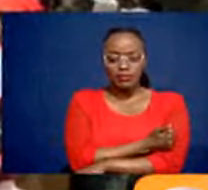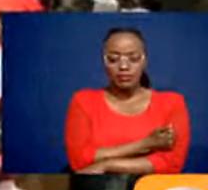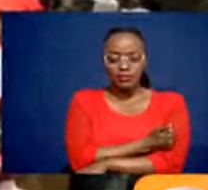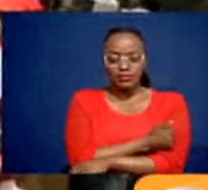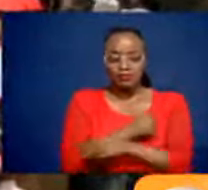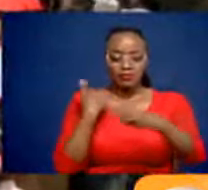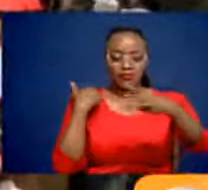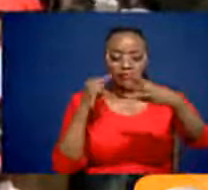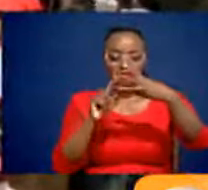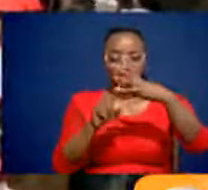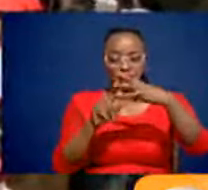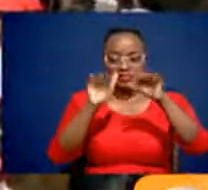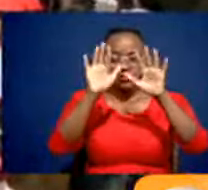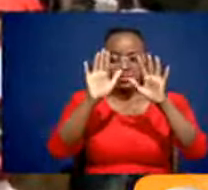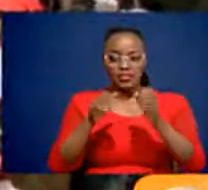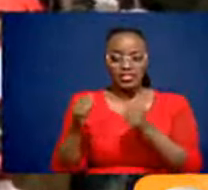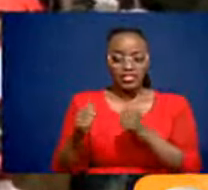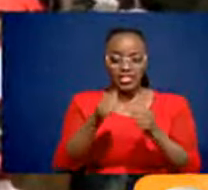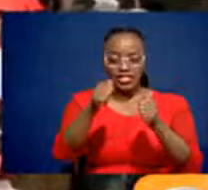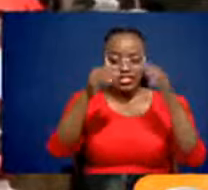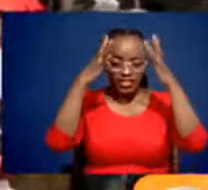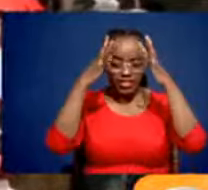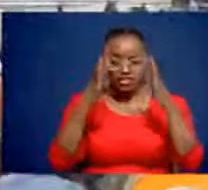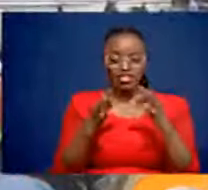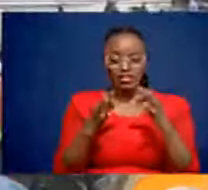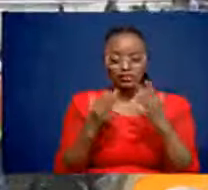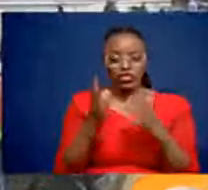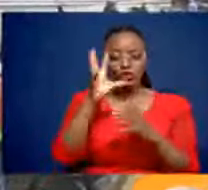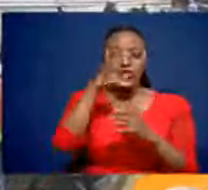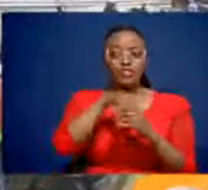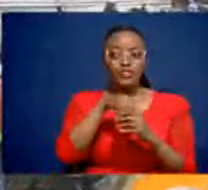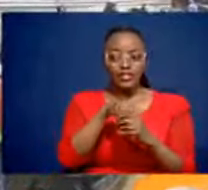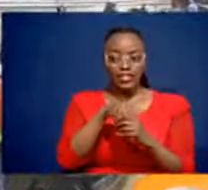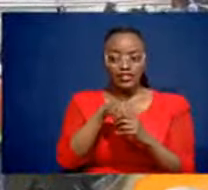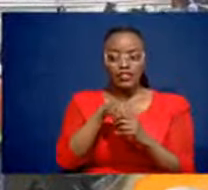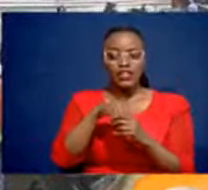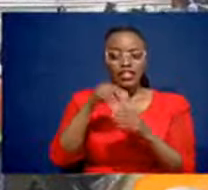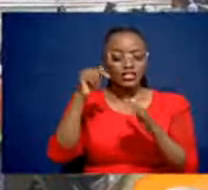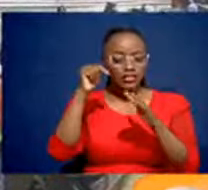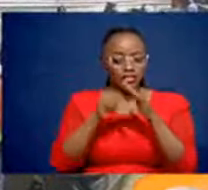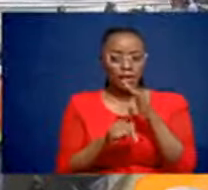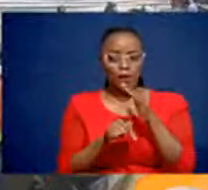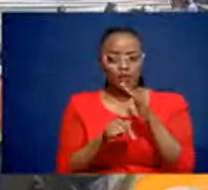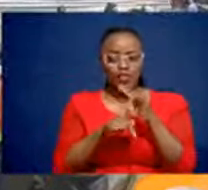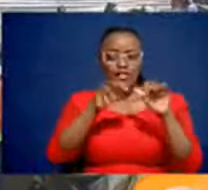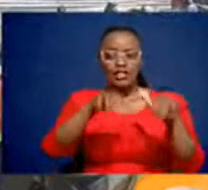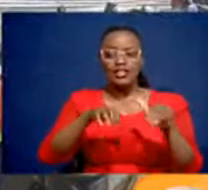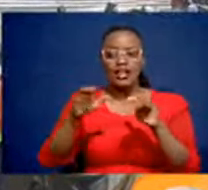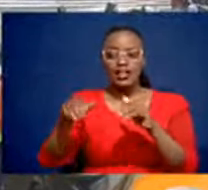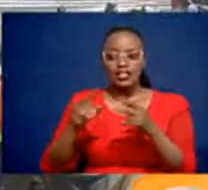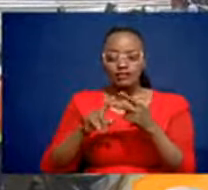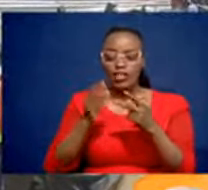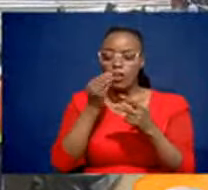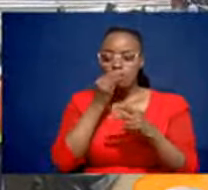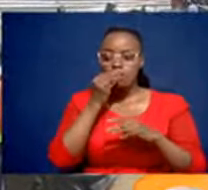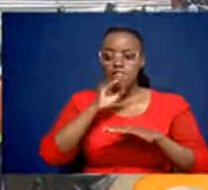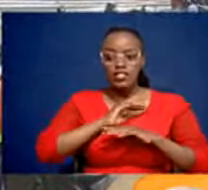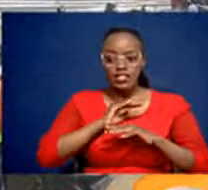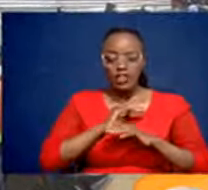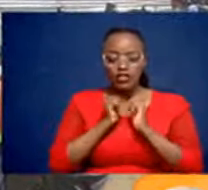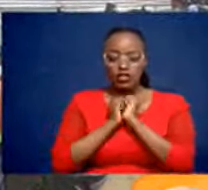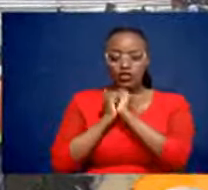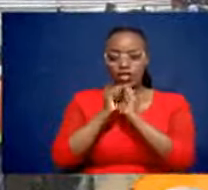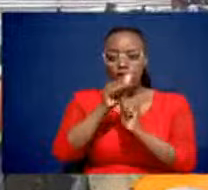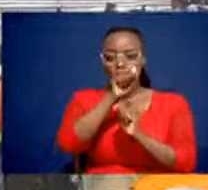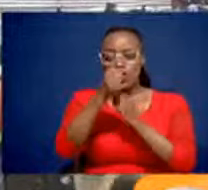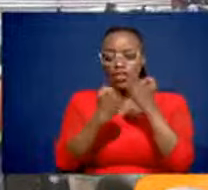The third critical strategic decision was to invest intensively in agriculture and food security, together with